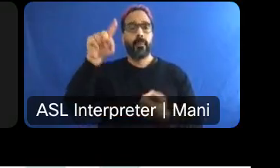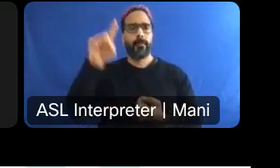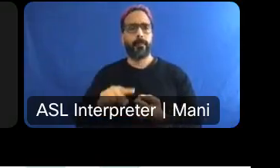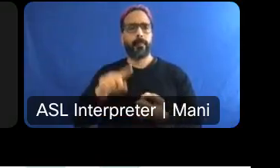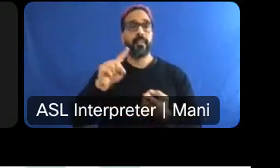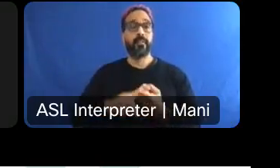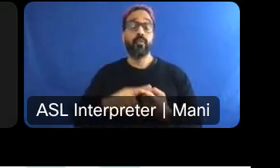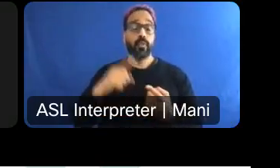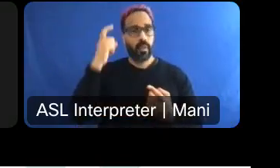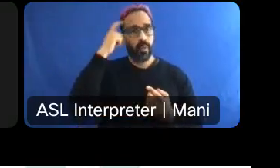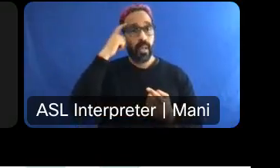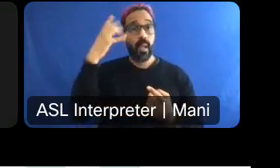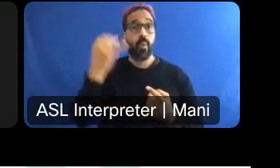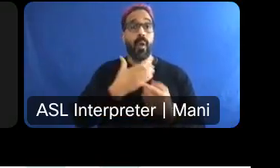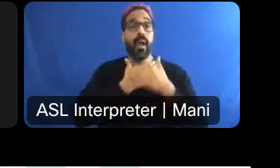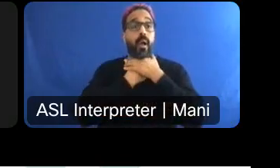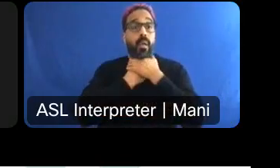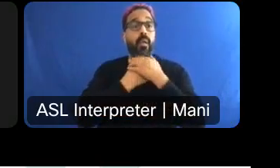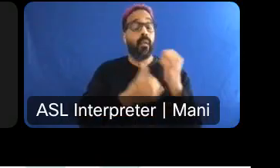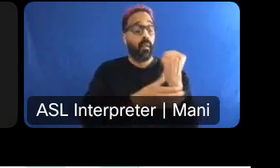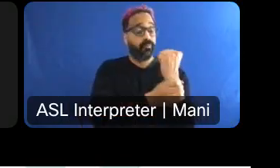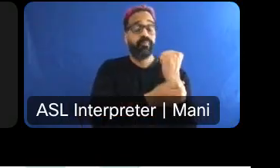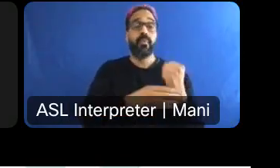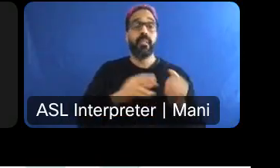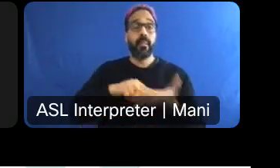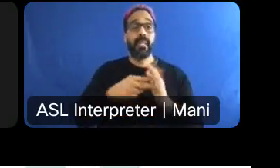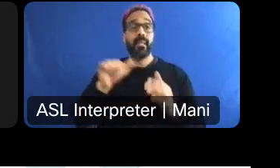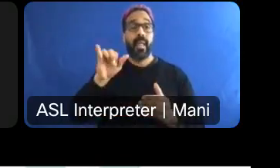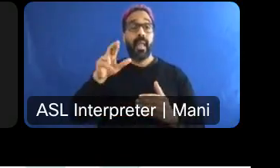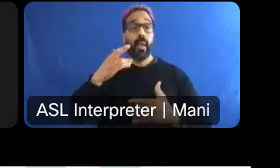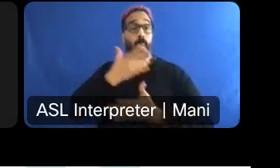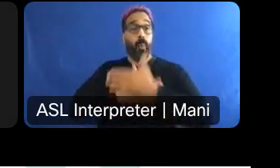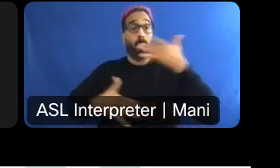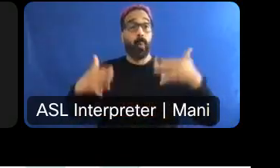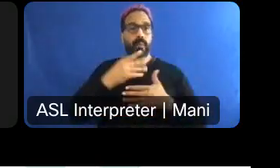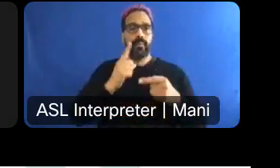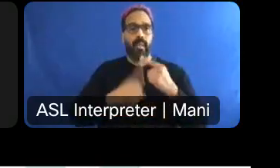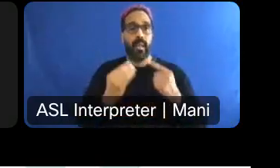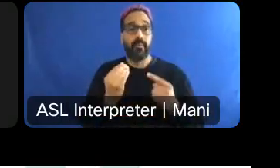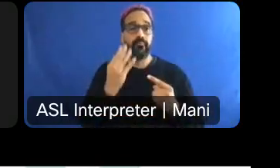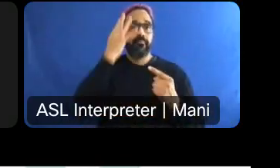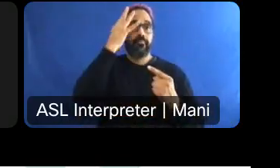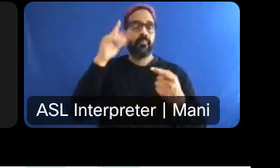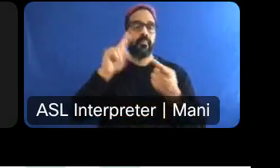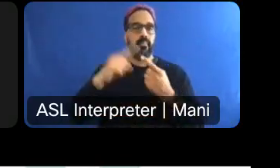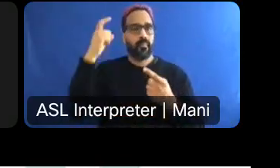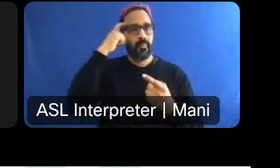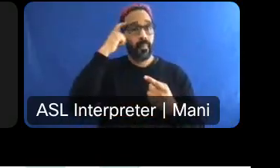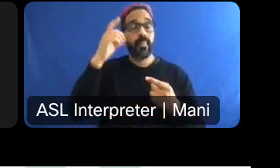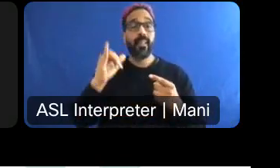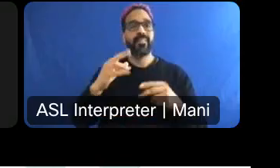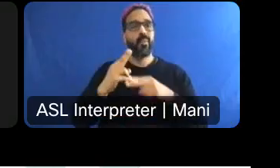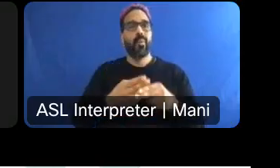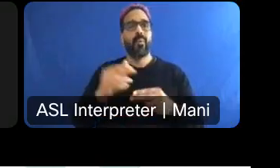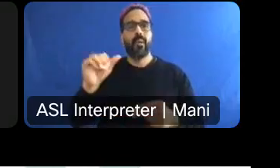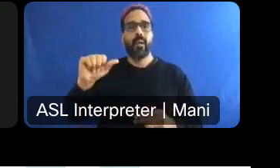throat, causing the closure of airway and blood vessels. This is considered an acquired brain injury because it can